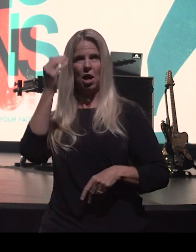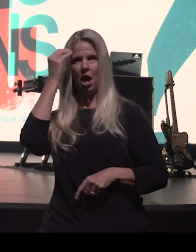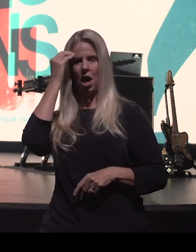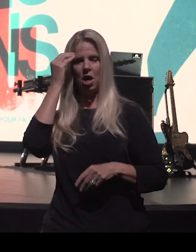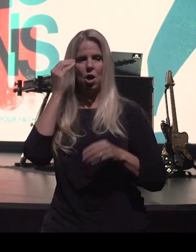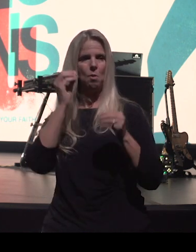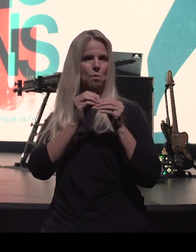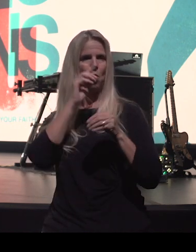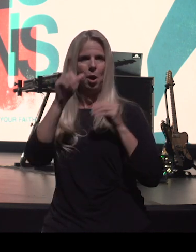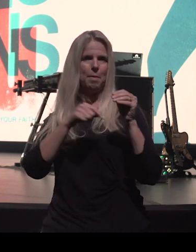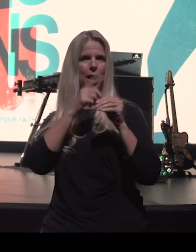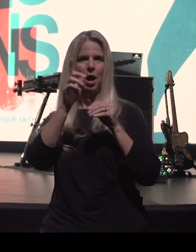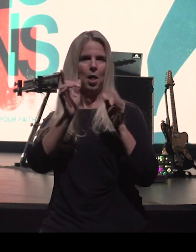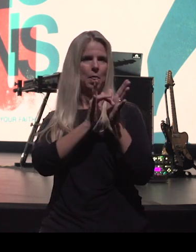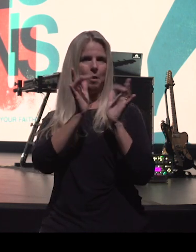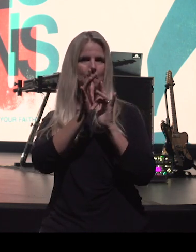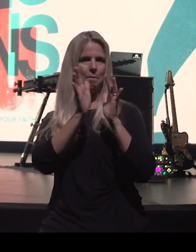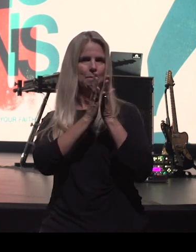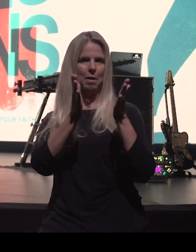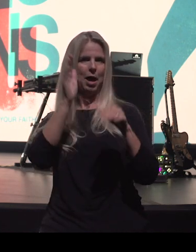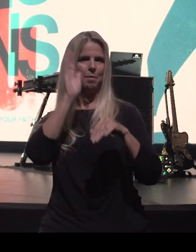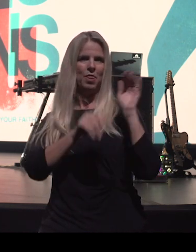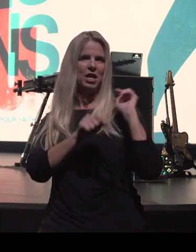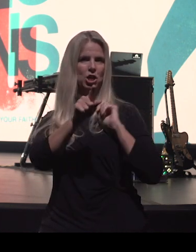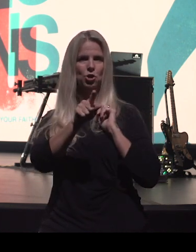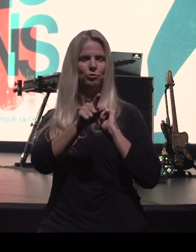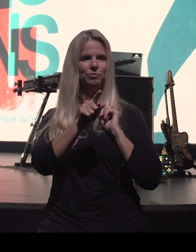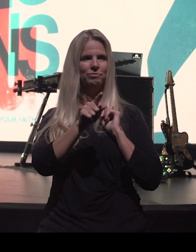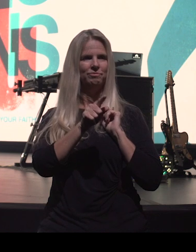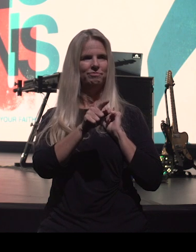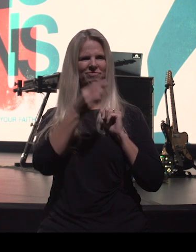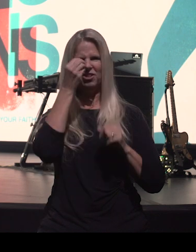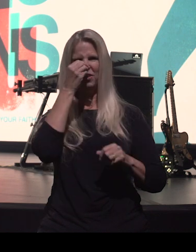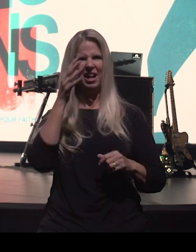you and you and you. Who cares?